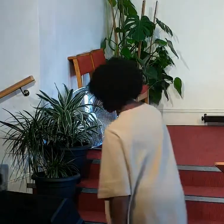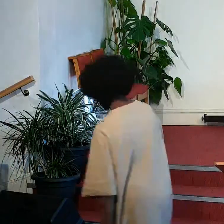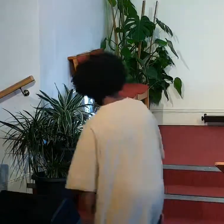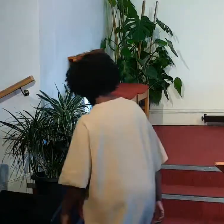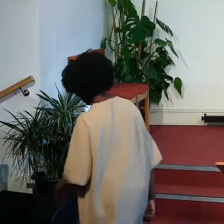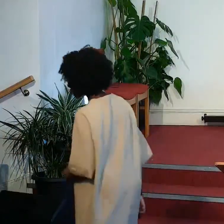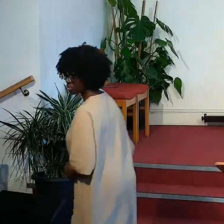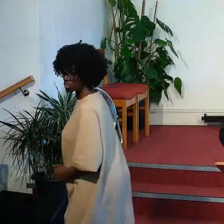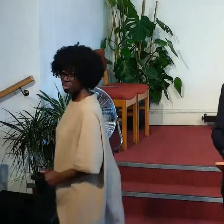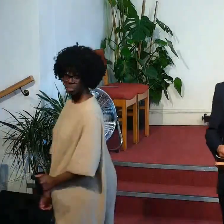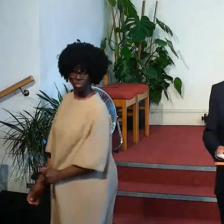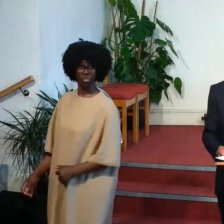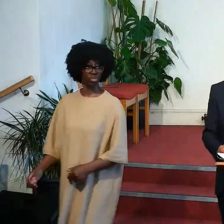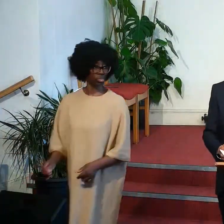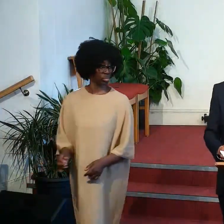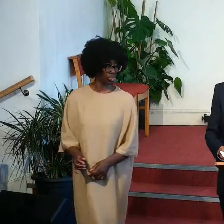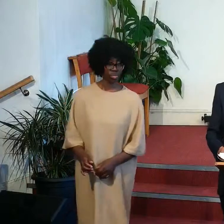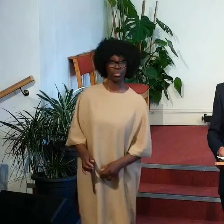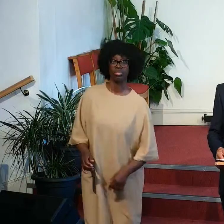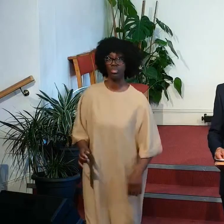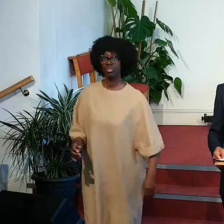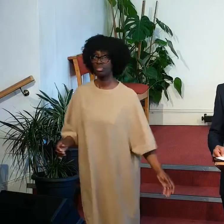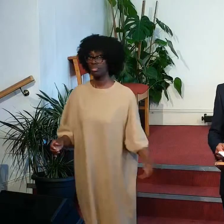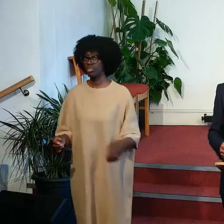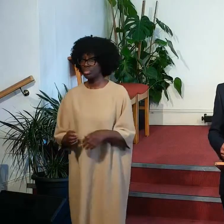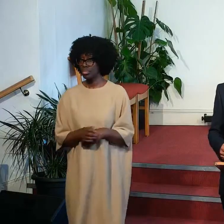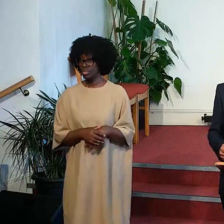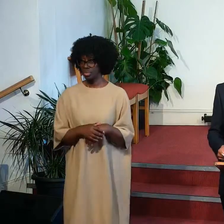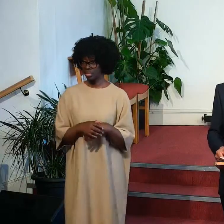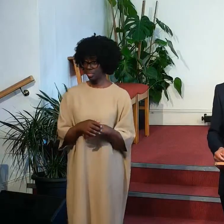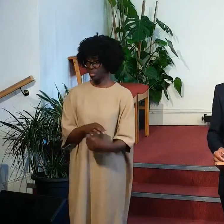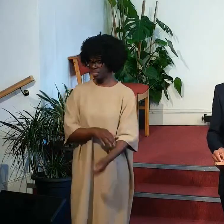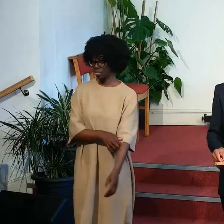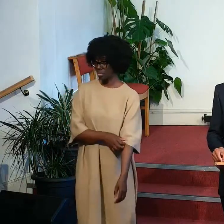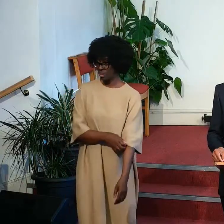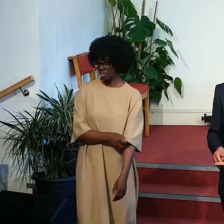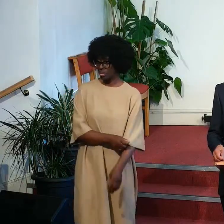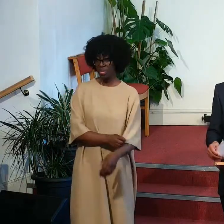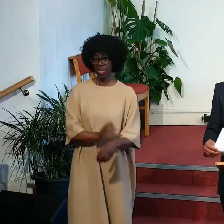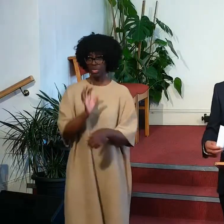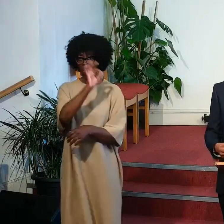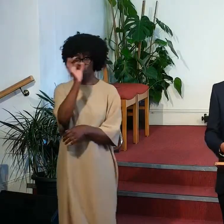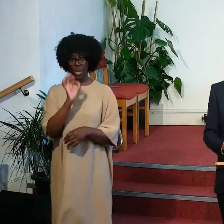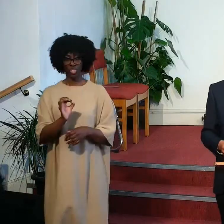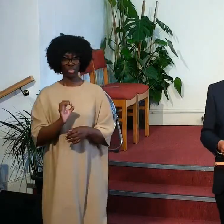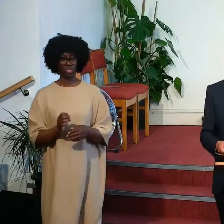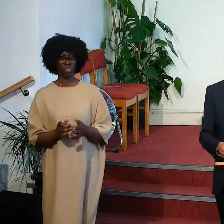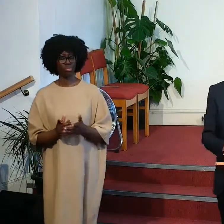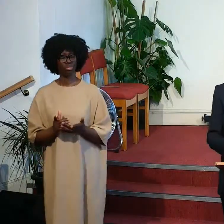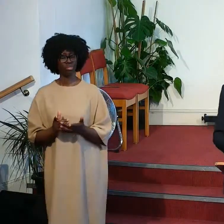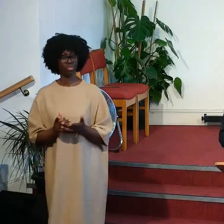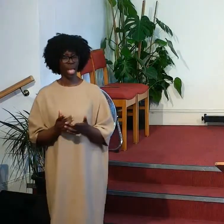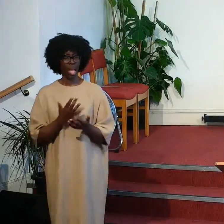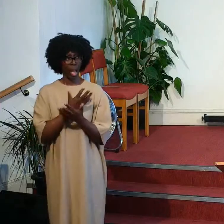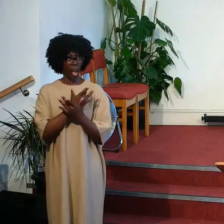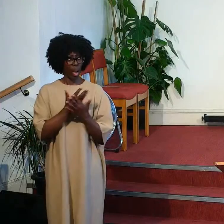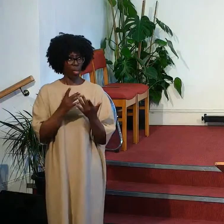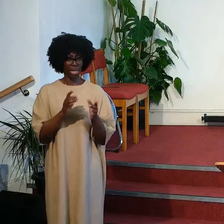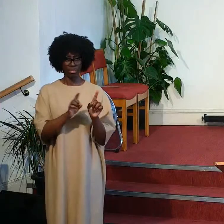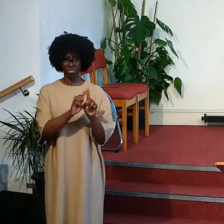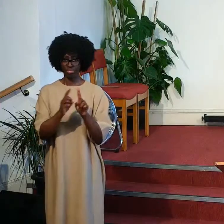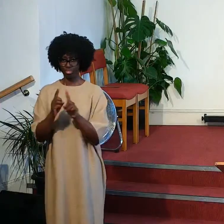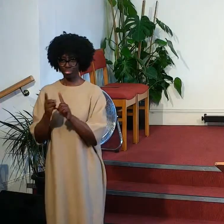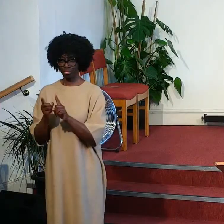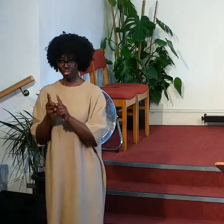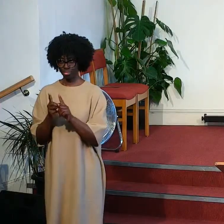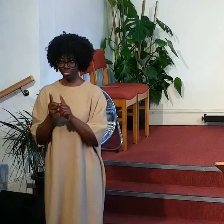to. Anyways, the first one is just what different types, how many different types there are. Okay, on the autistic